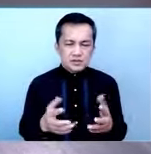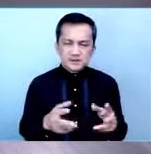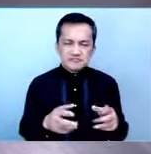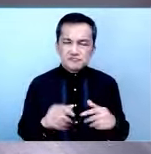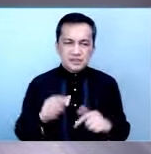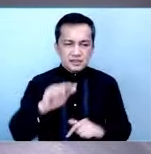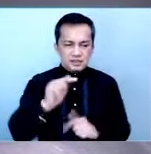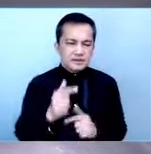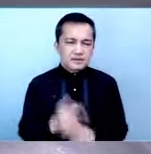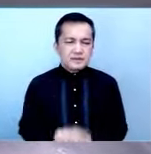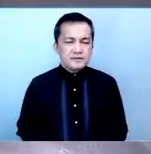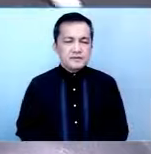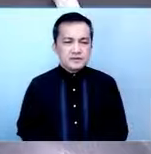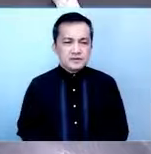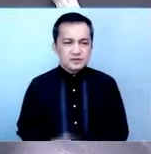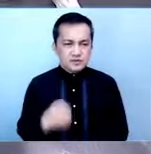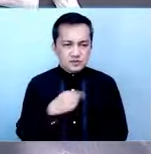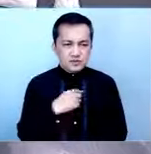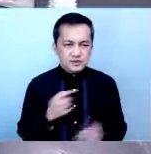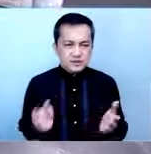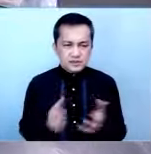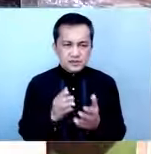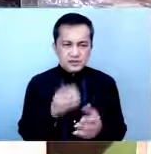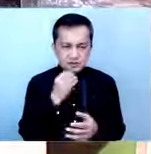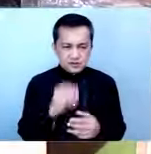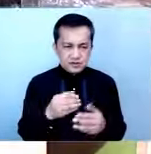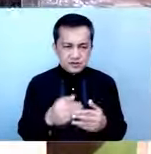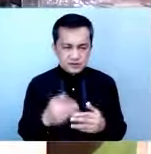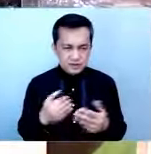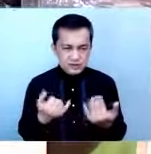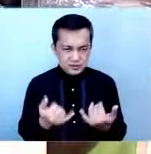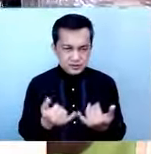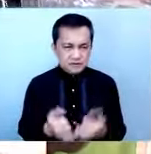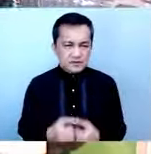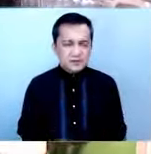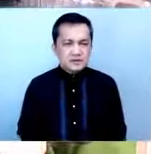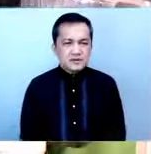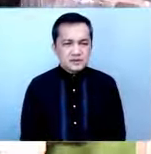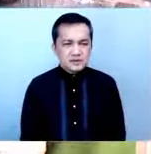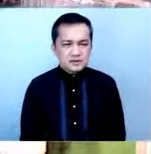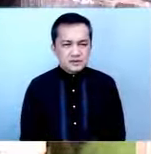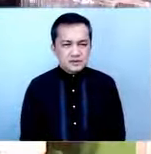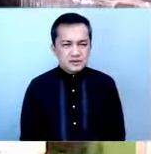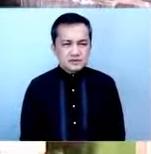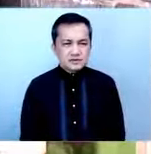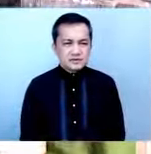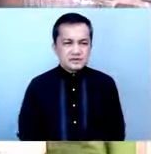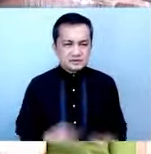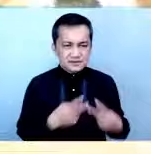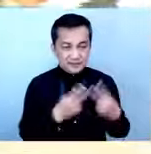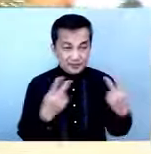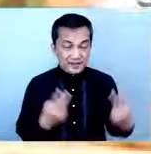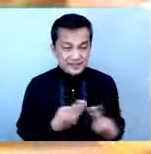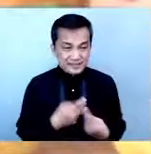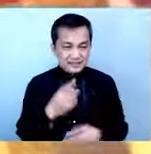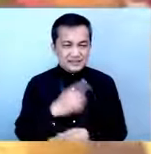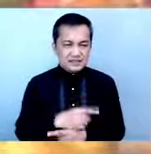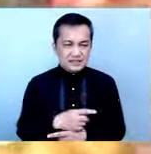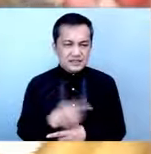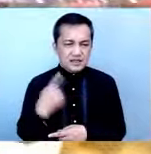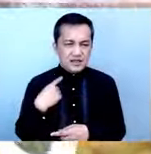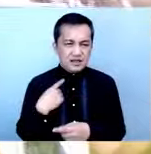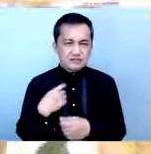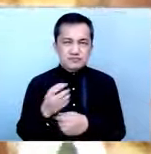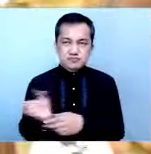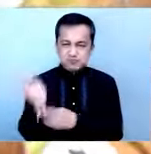we encourage the client to order as early as now. Mm-hmm. And then, sa araw naman ng Valentine's Day, we have round-the-clock production. So